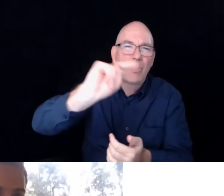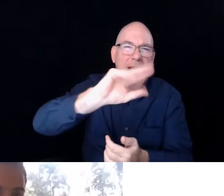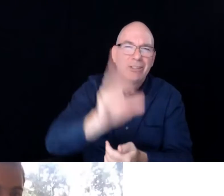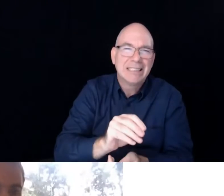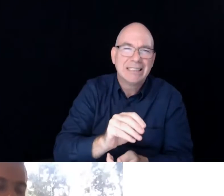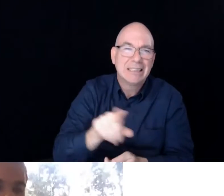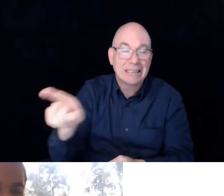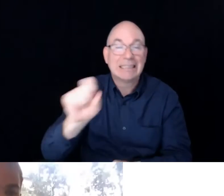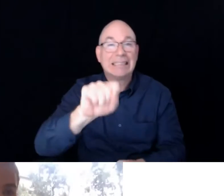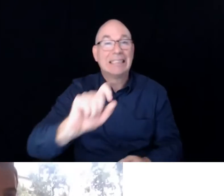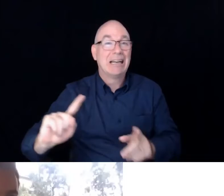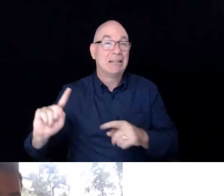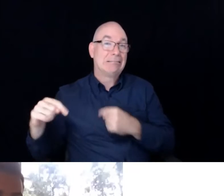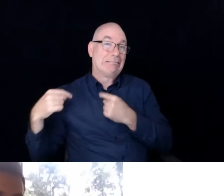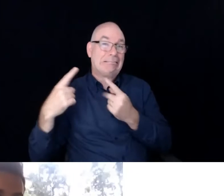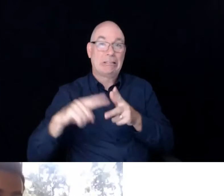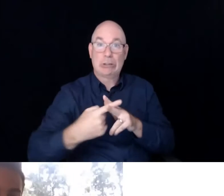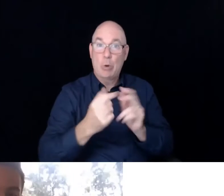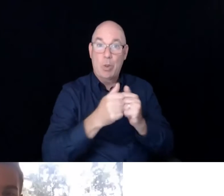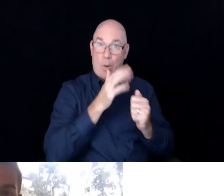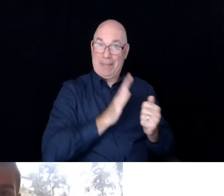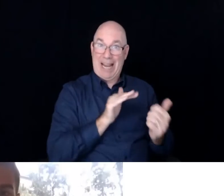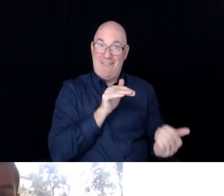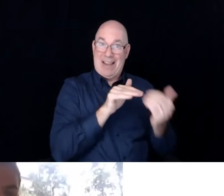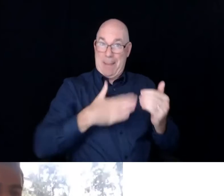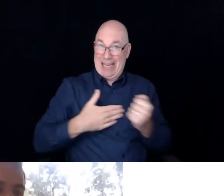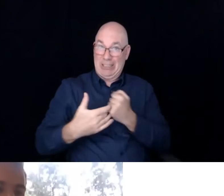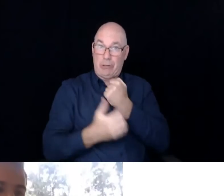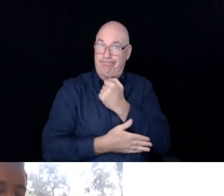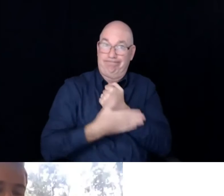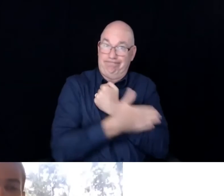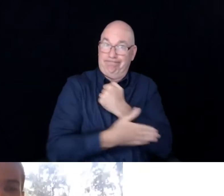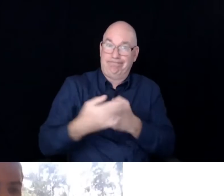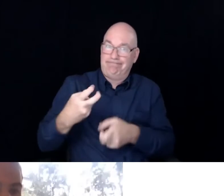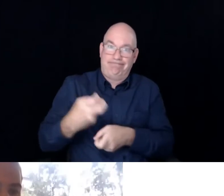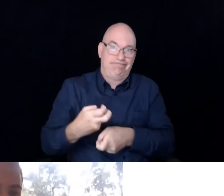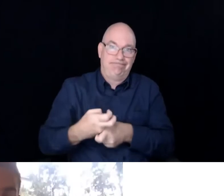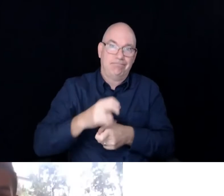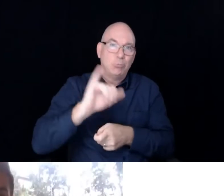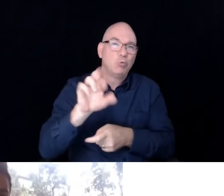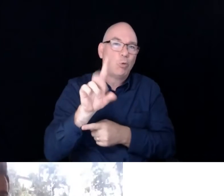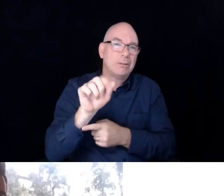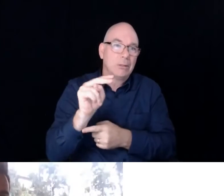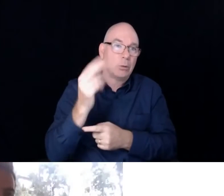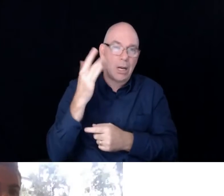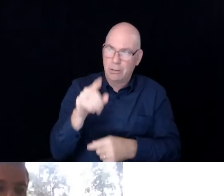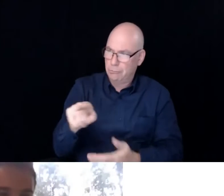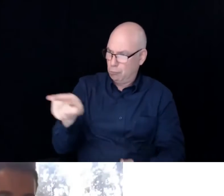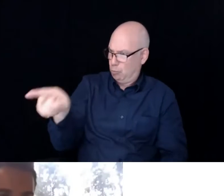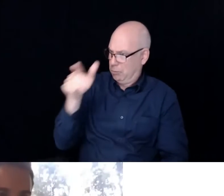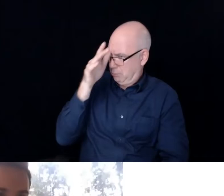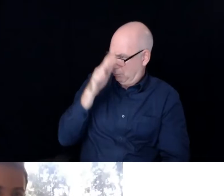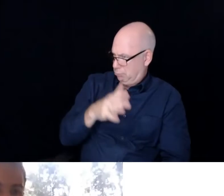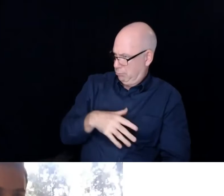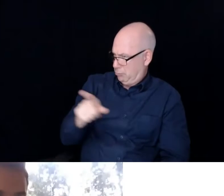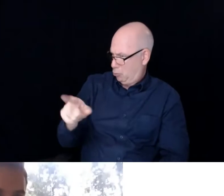gender equality and women empowerment in my country, because I always used to hear this question: you are a man, why you are working on